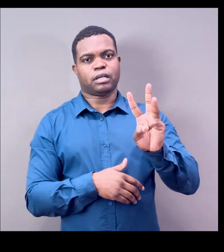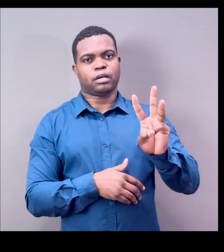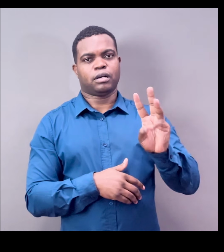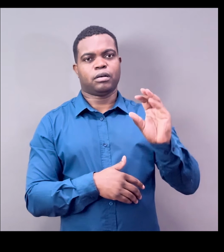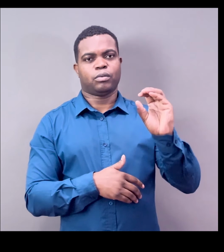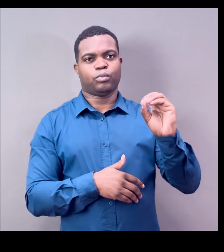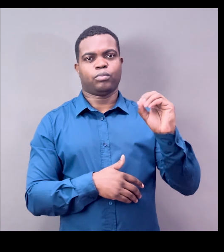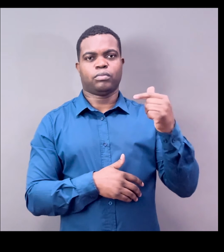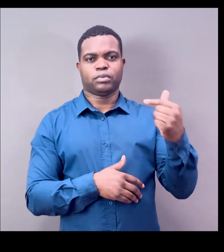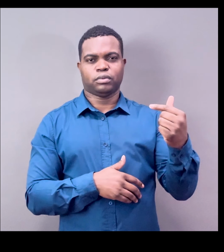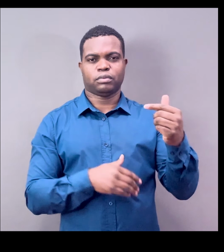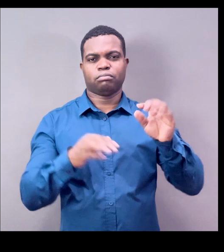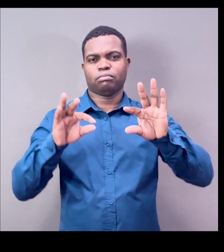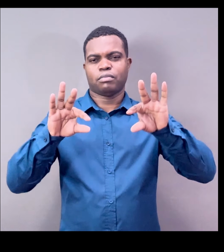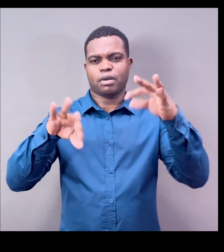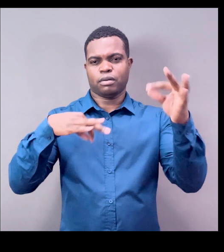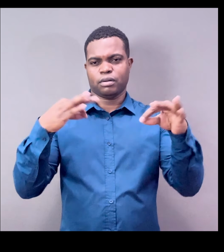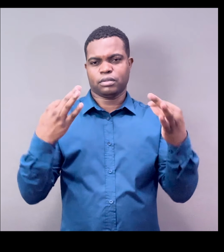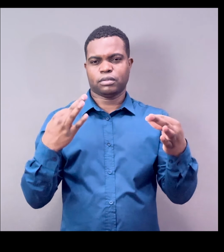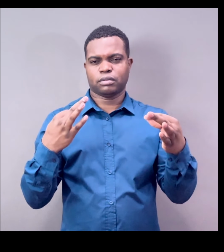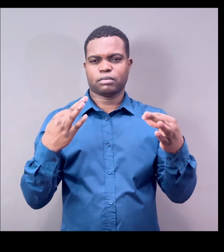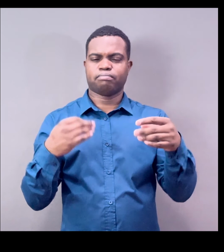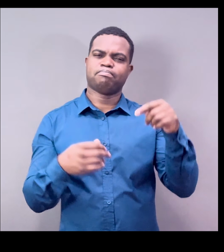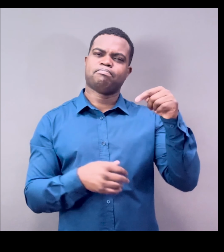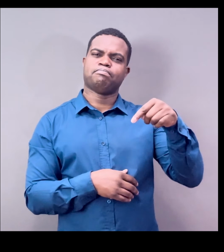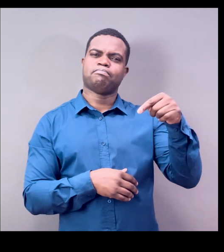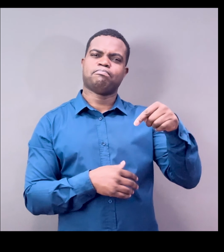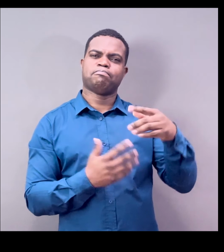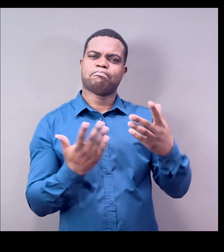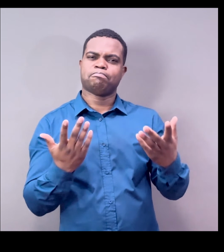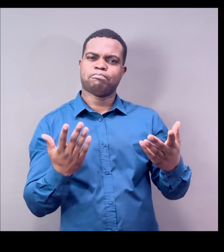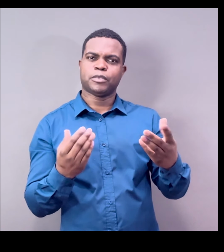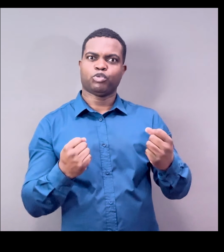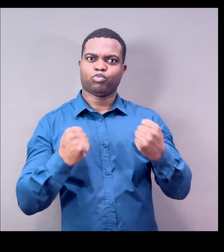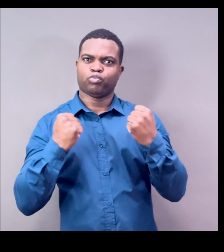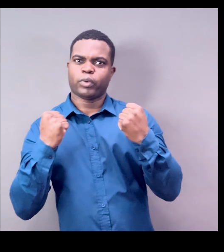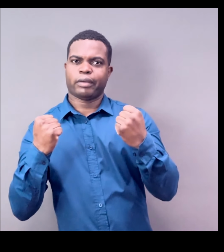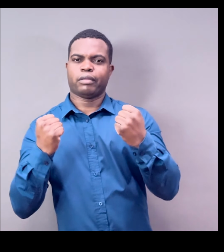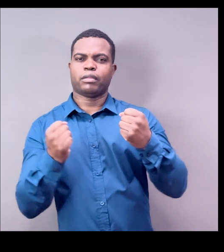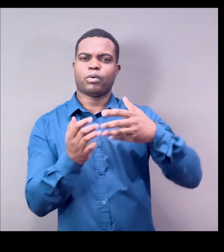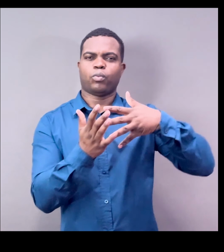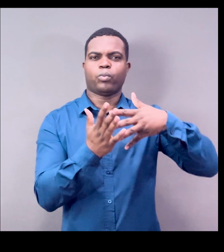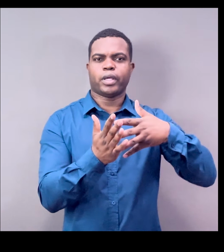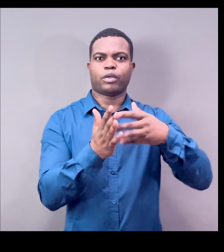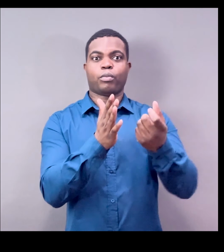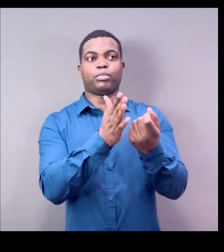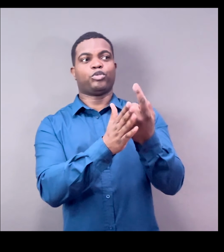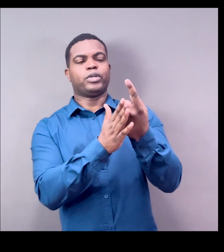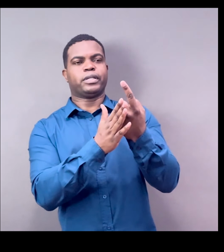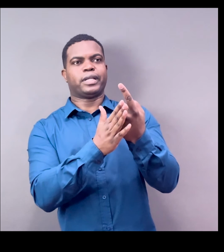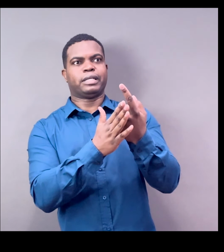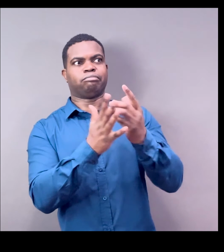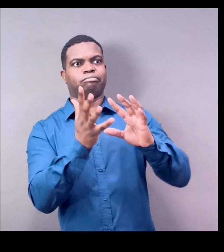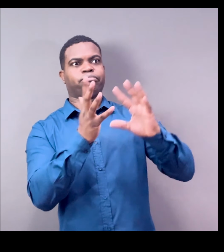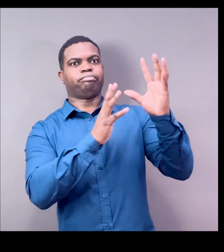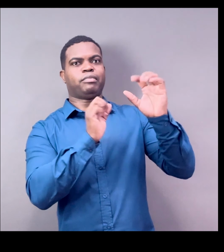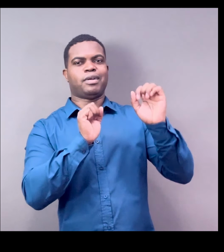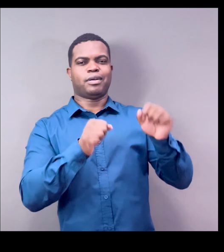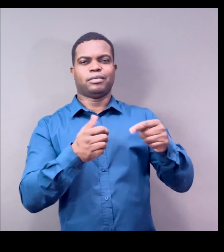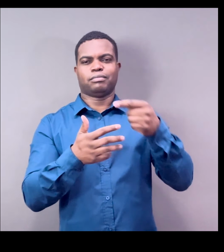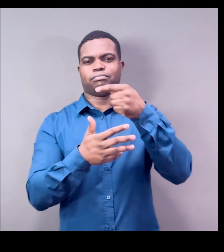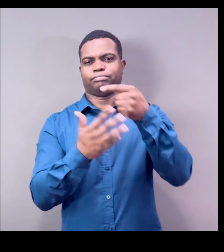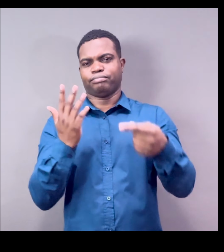analysis. You have to perform SWOT analysis. After you have mapped your stakeholders, you now